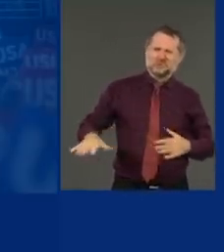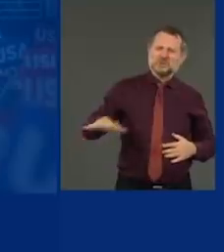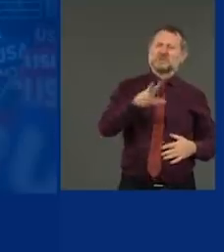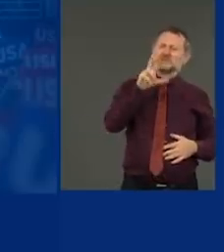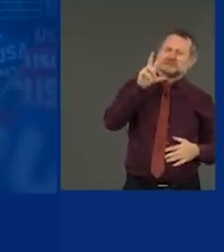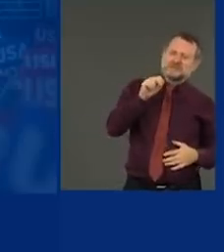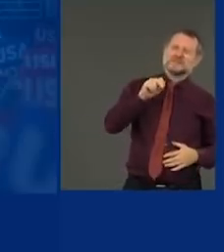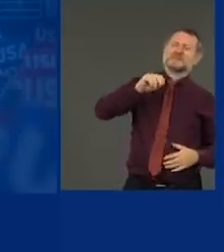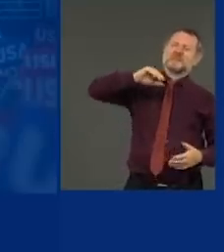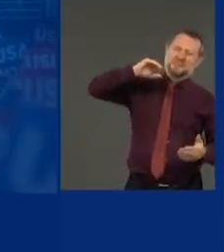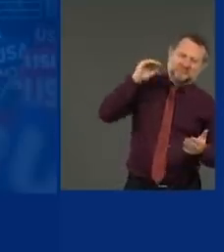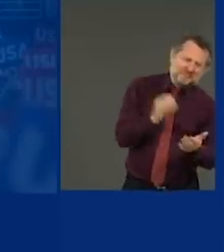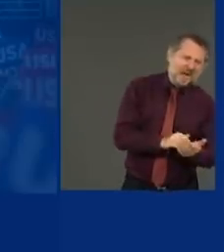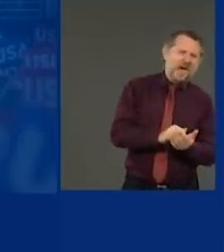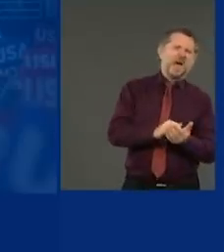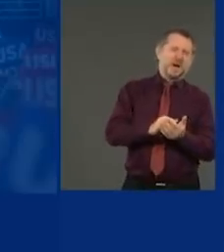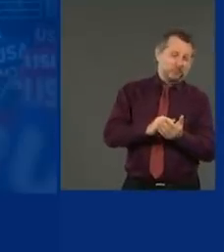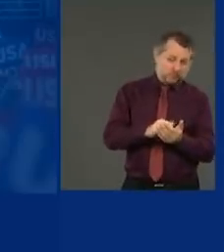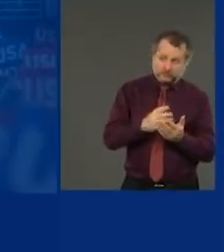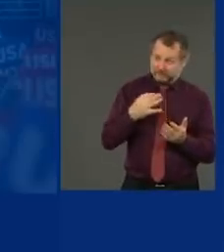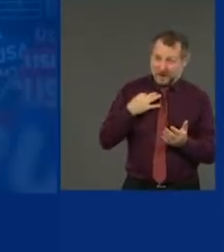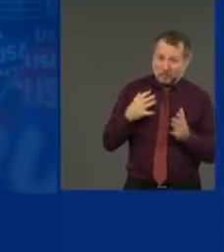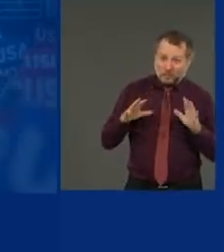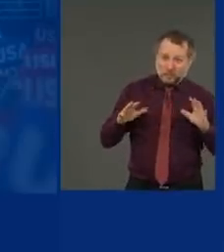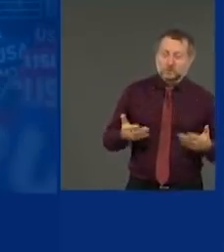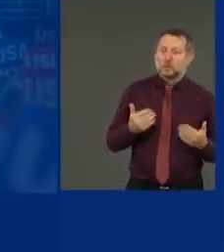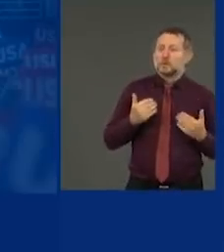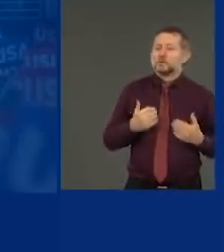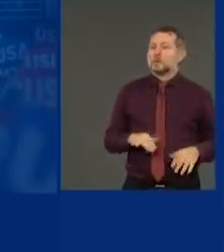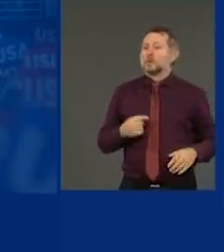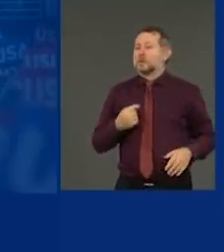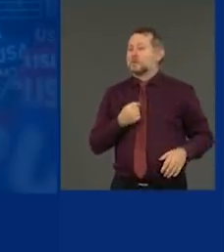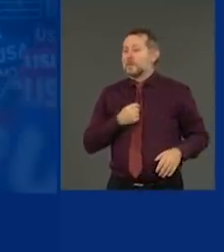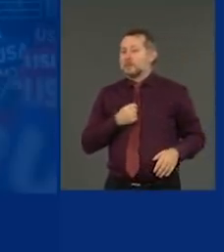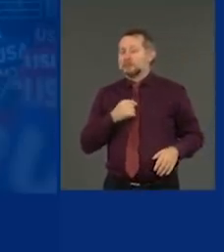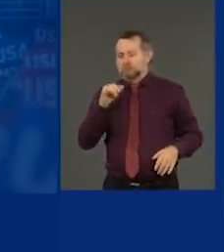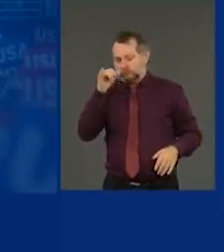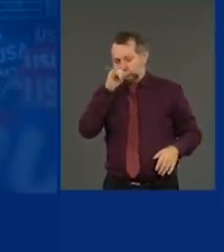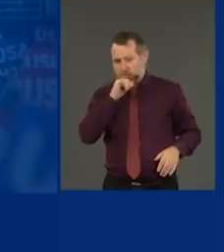30,000. I mean, I was so